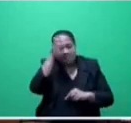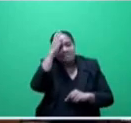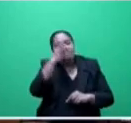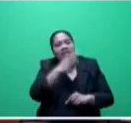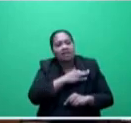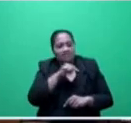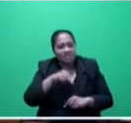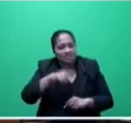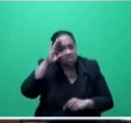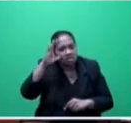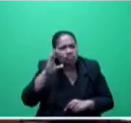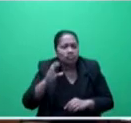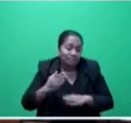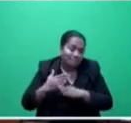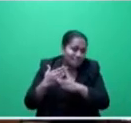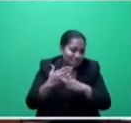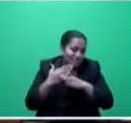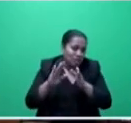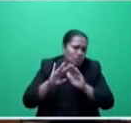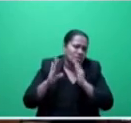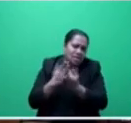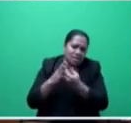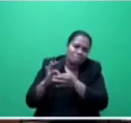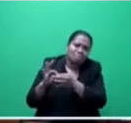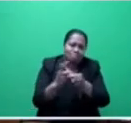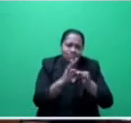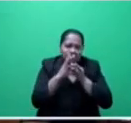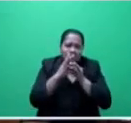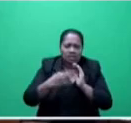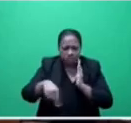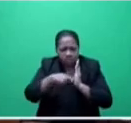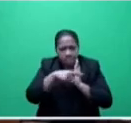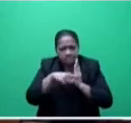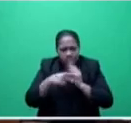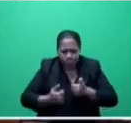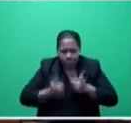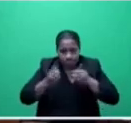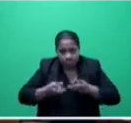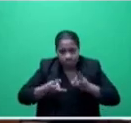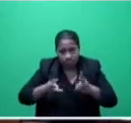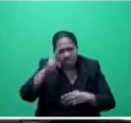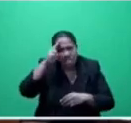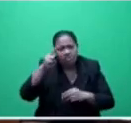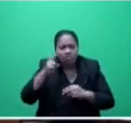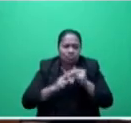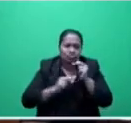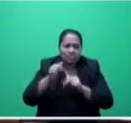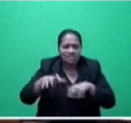country to work together in positive and constructive manner in national building